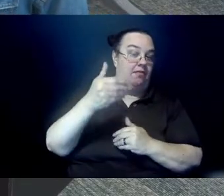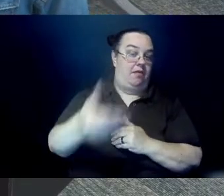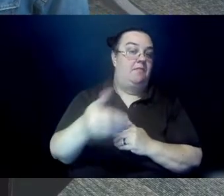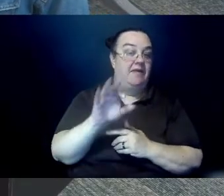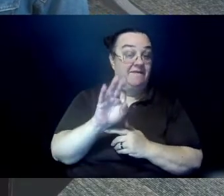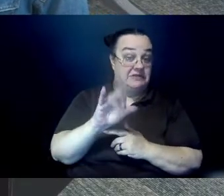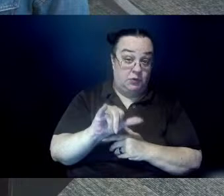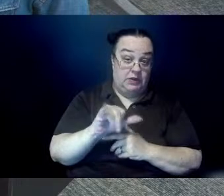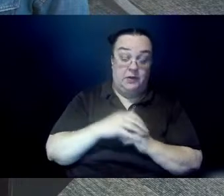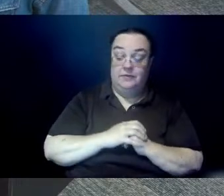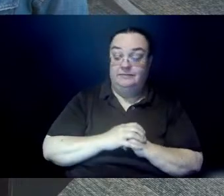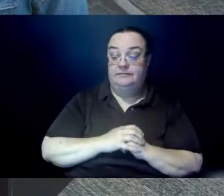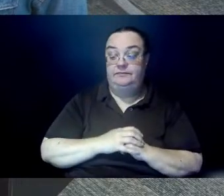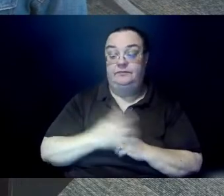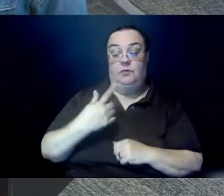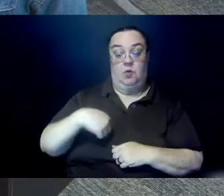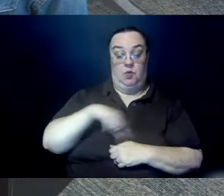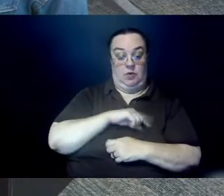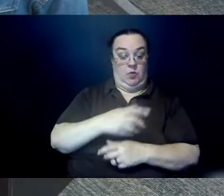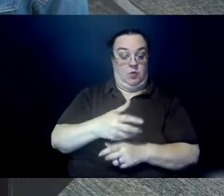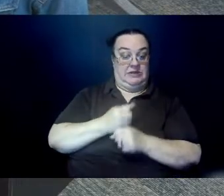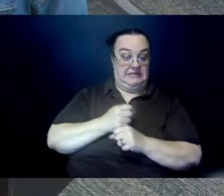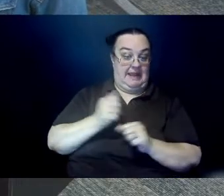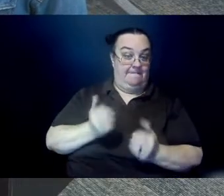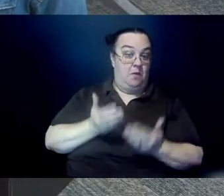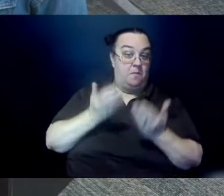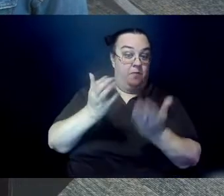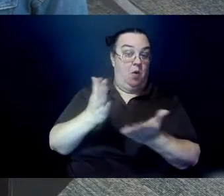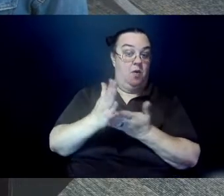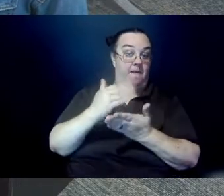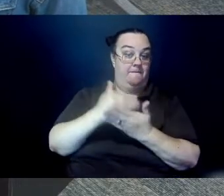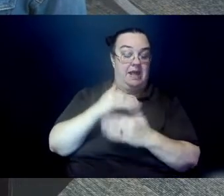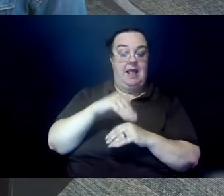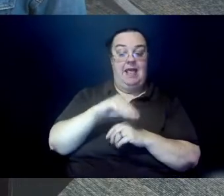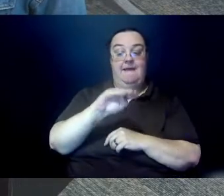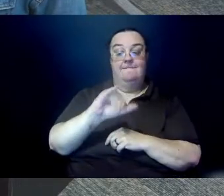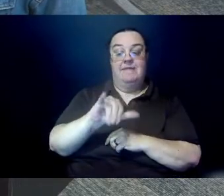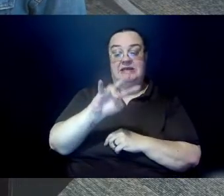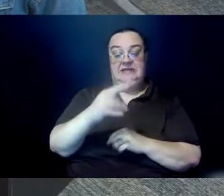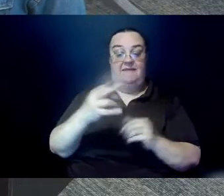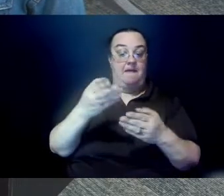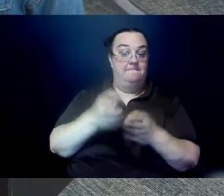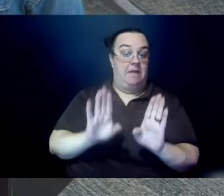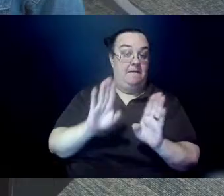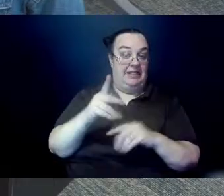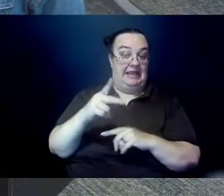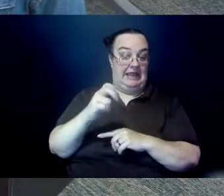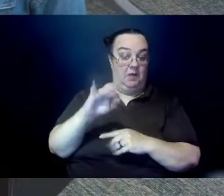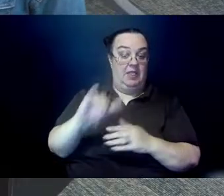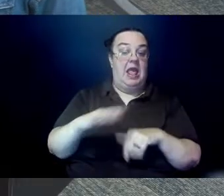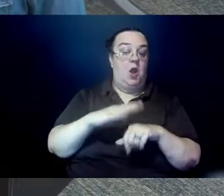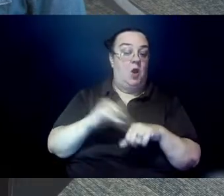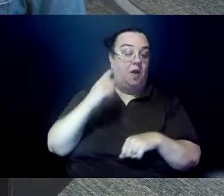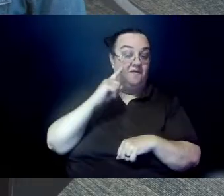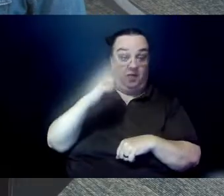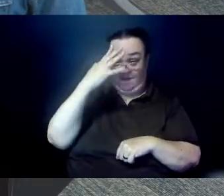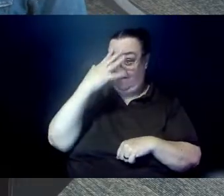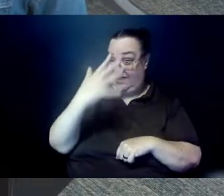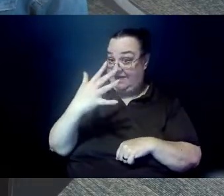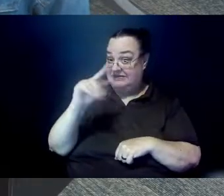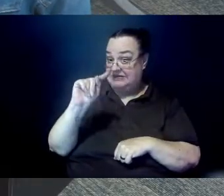year. We received a proposed budget at the May 7th public hearing, which called for a 5 cents tax